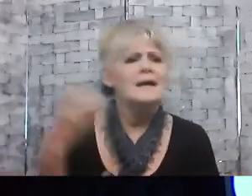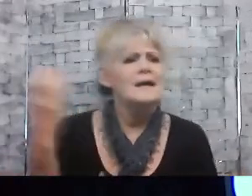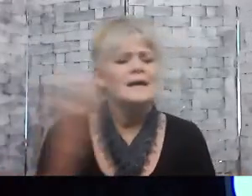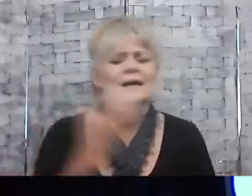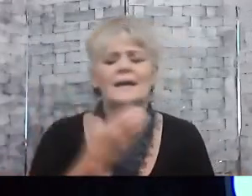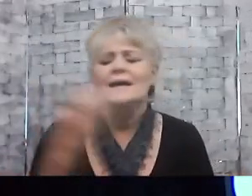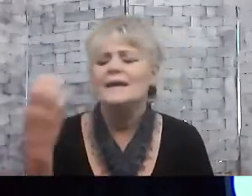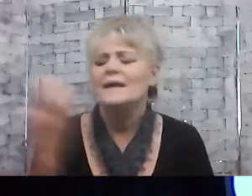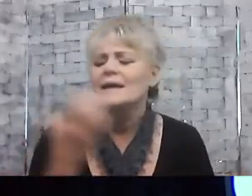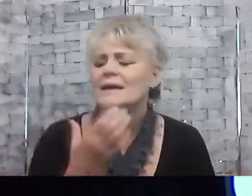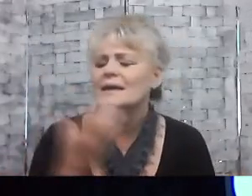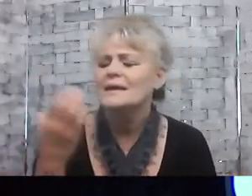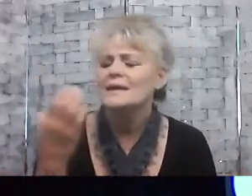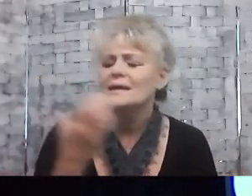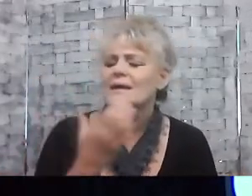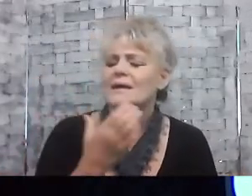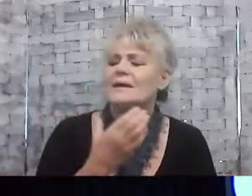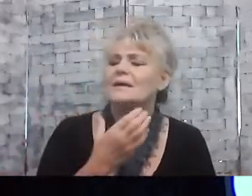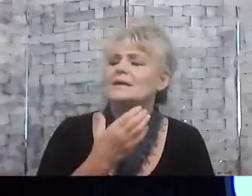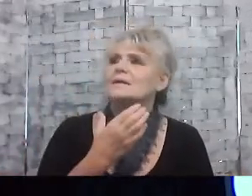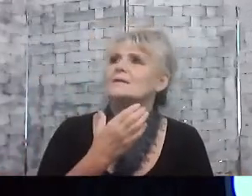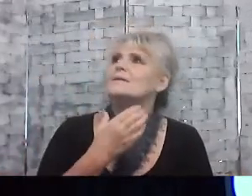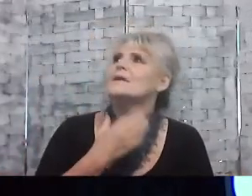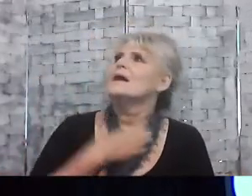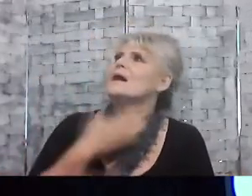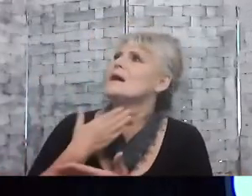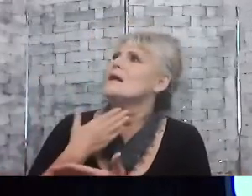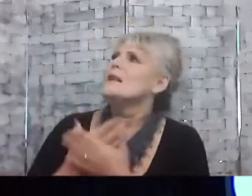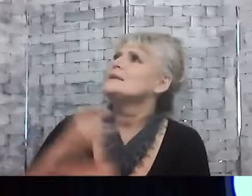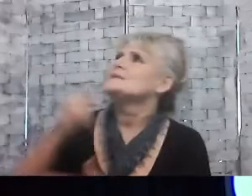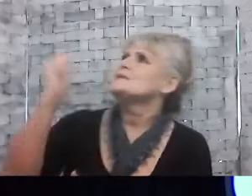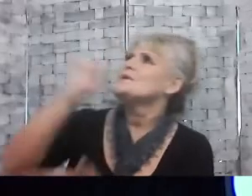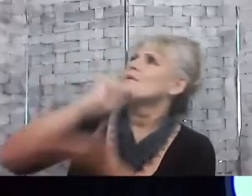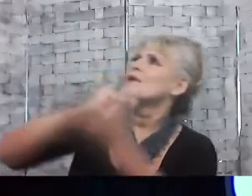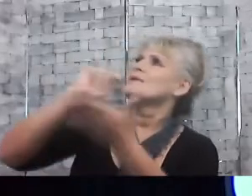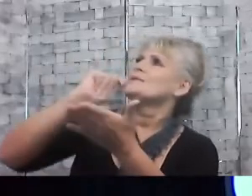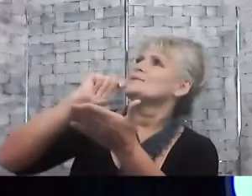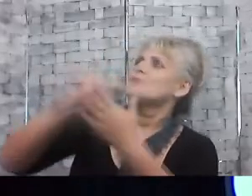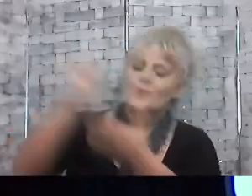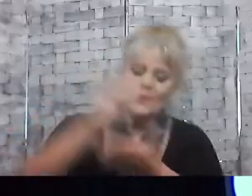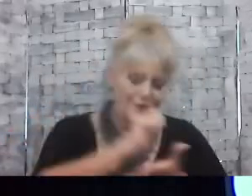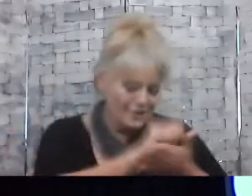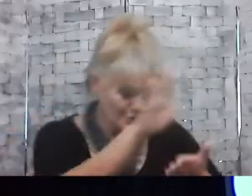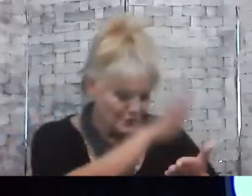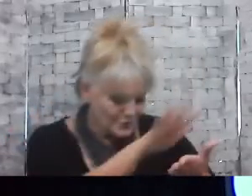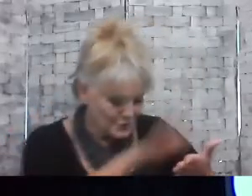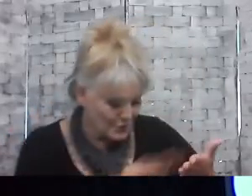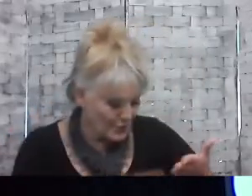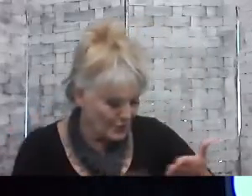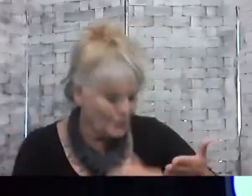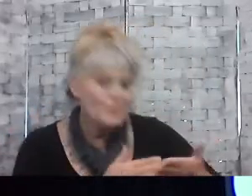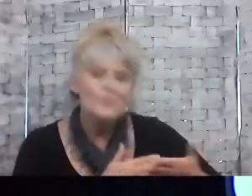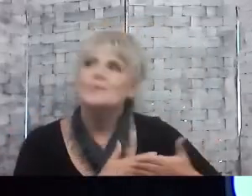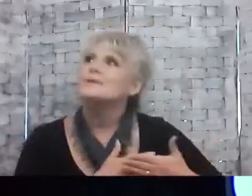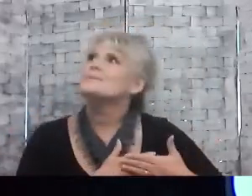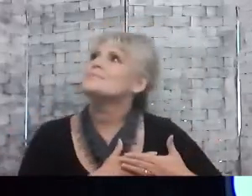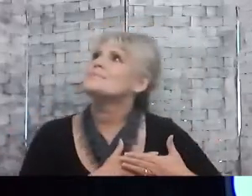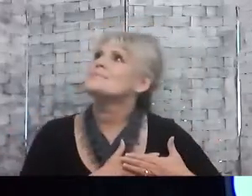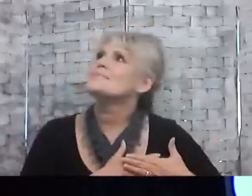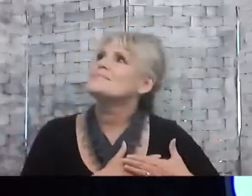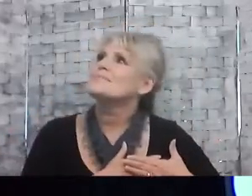hey, hey. I let you write your story, write your story,